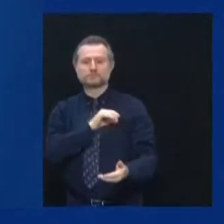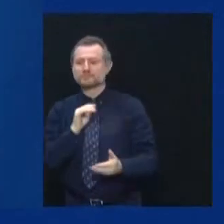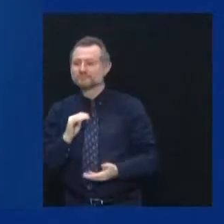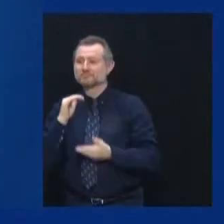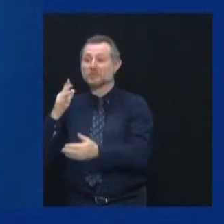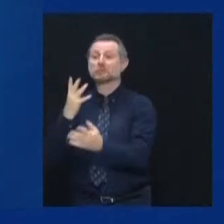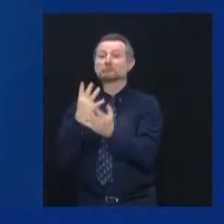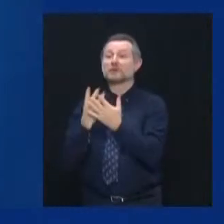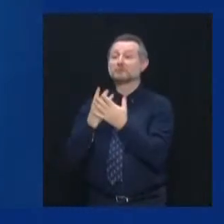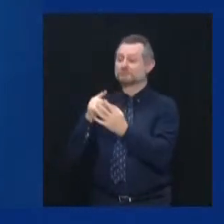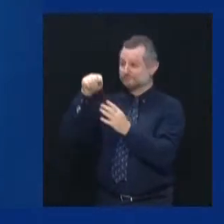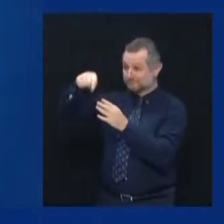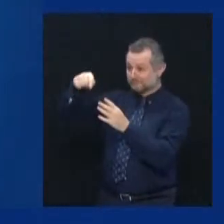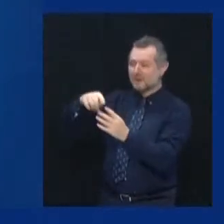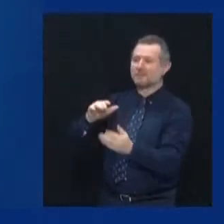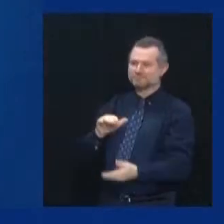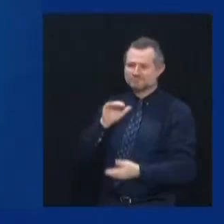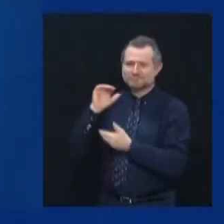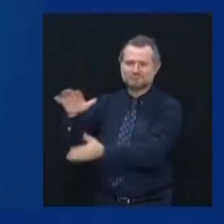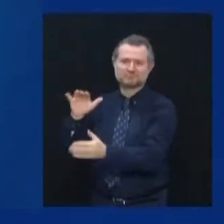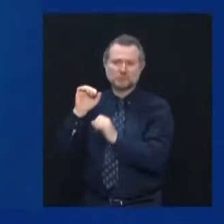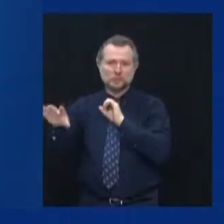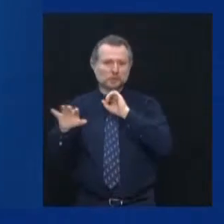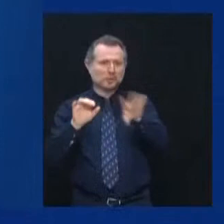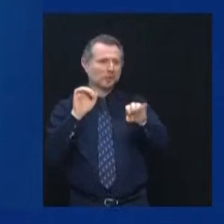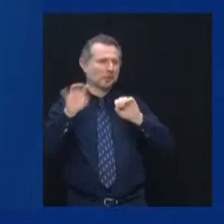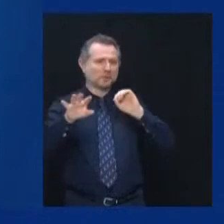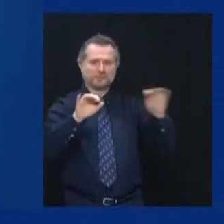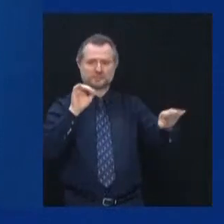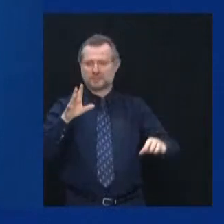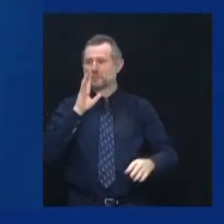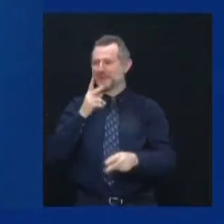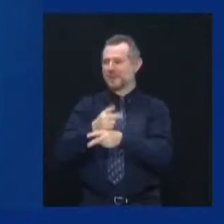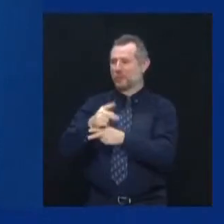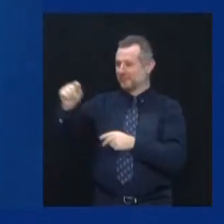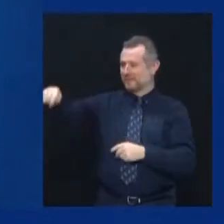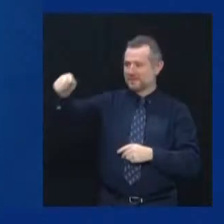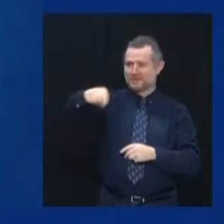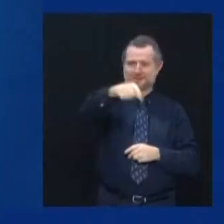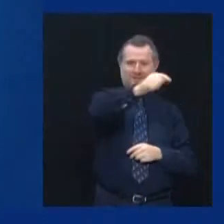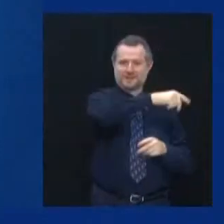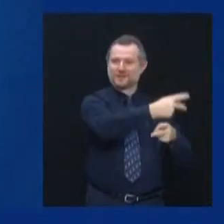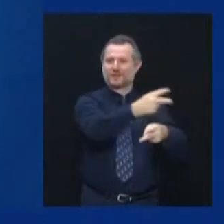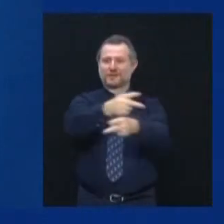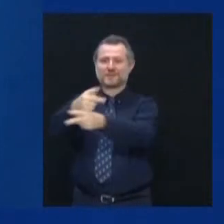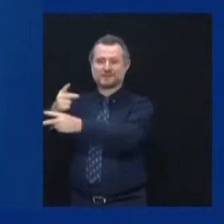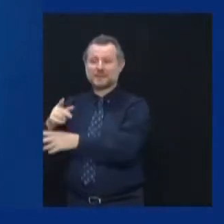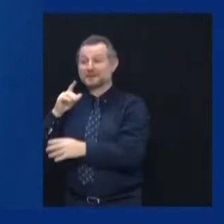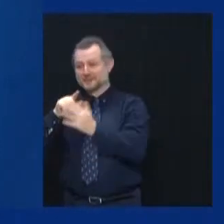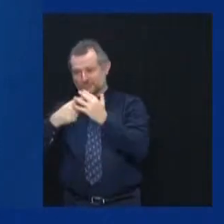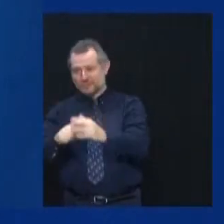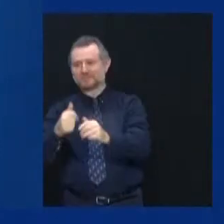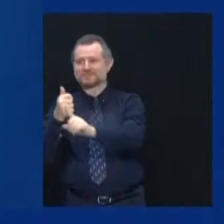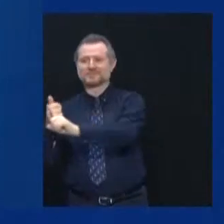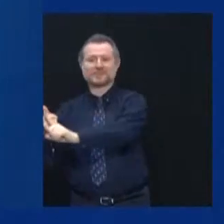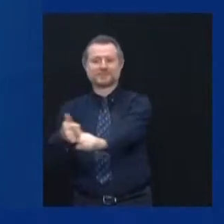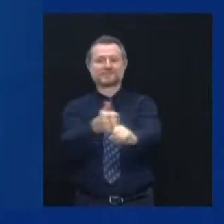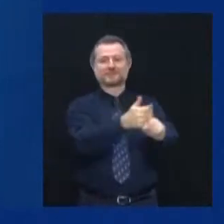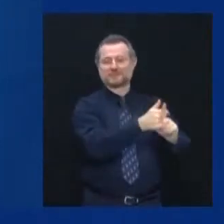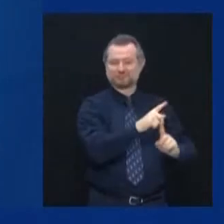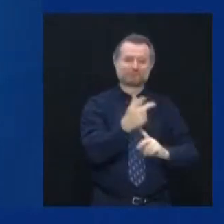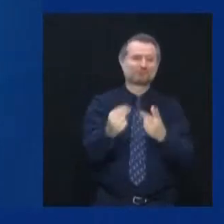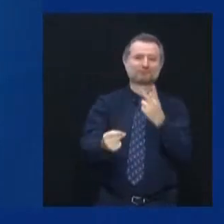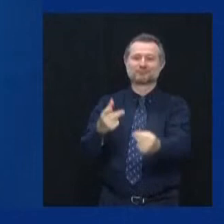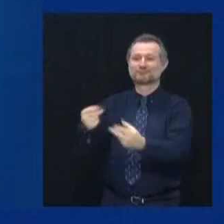officers an allocation on a weekly basis. And then to the extent they can take care of themselves, fine. If